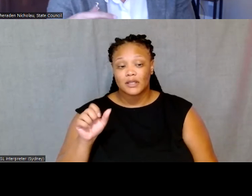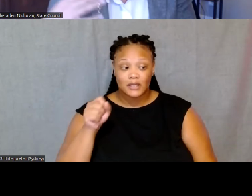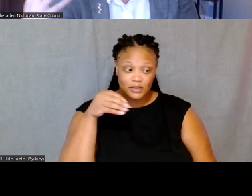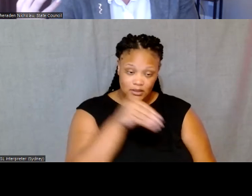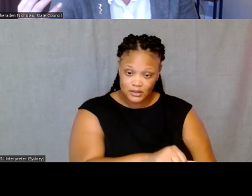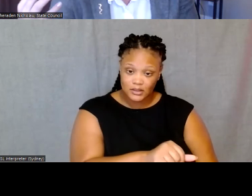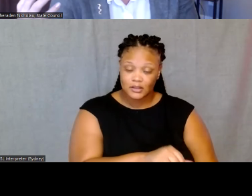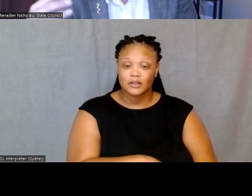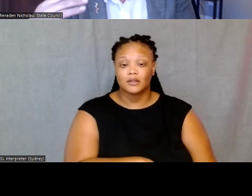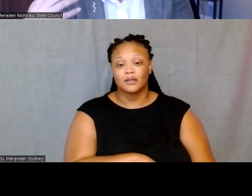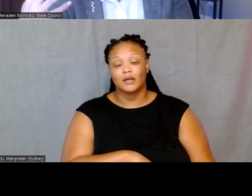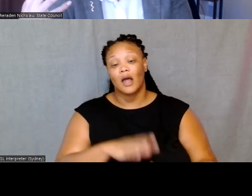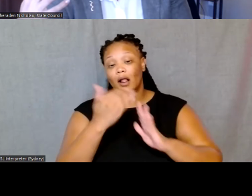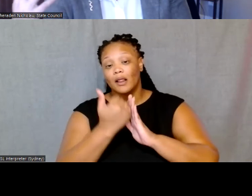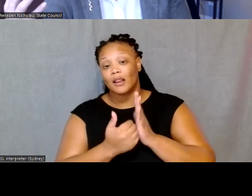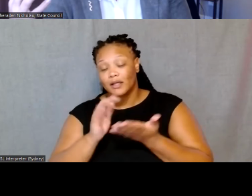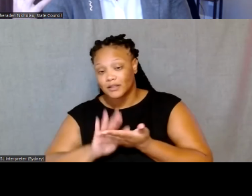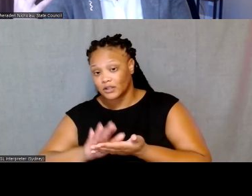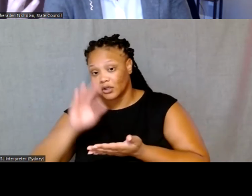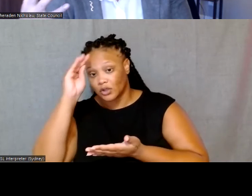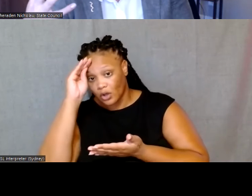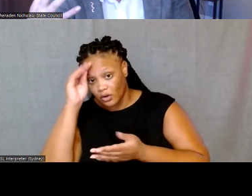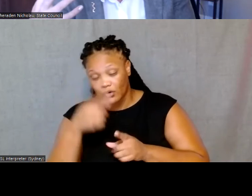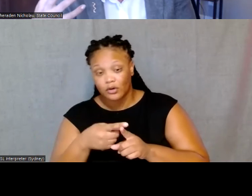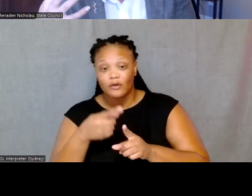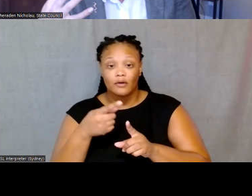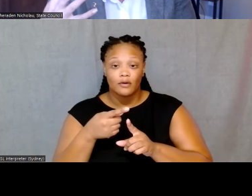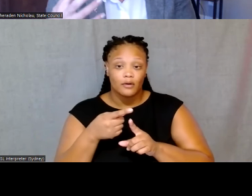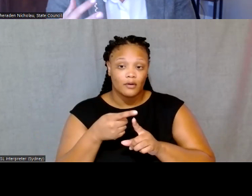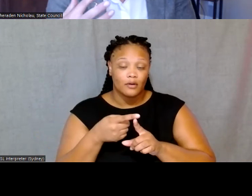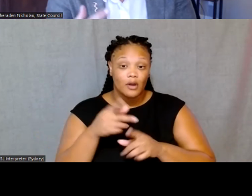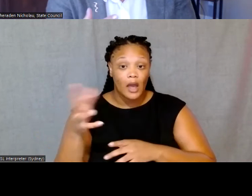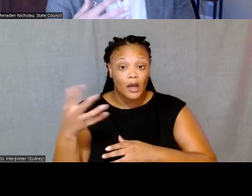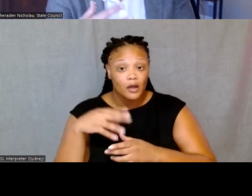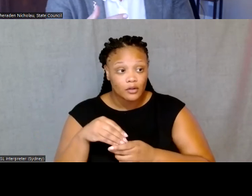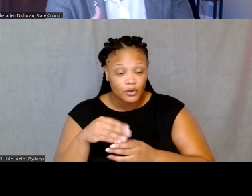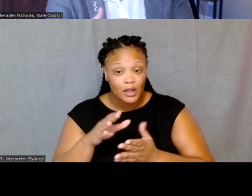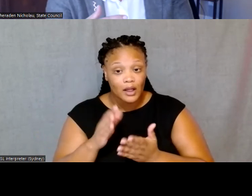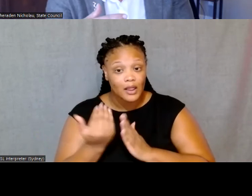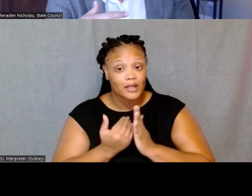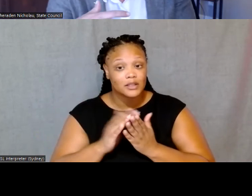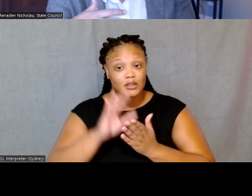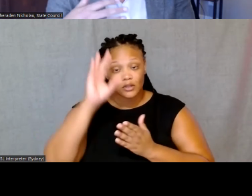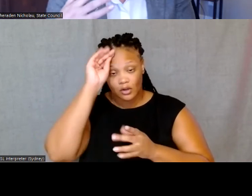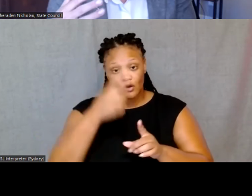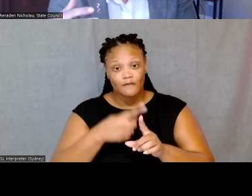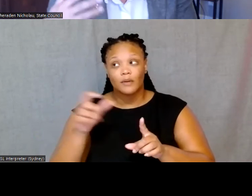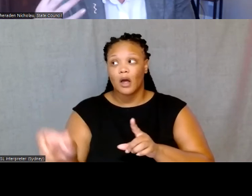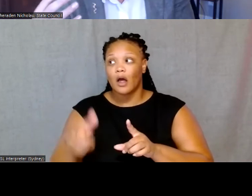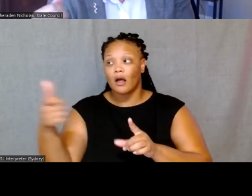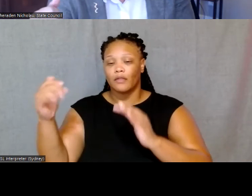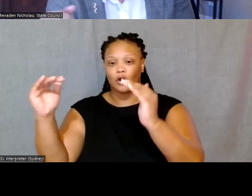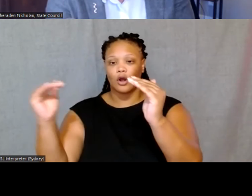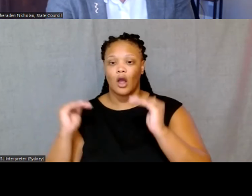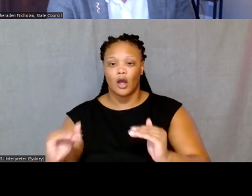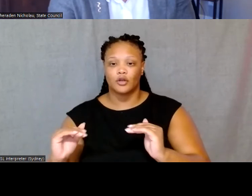talked about lessons learned, including lessons learned from other underserved populations, including how